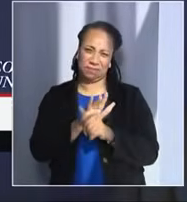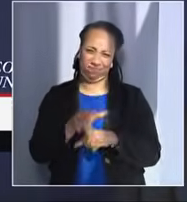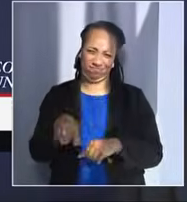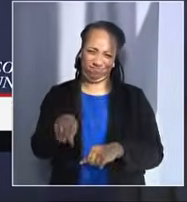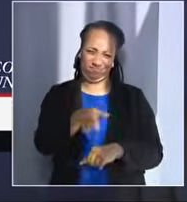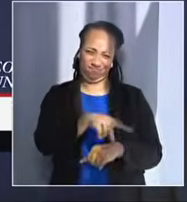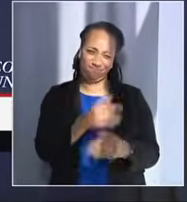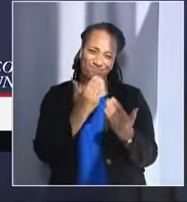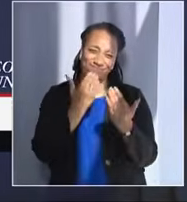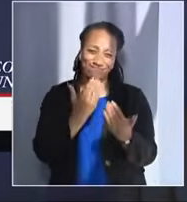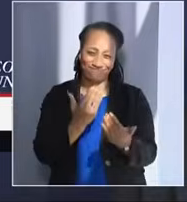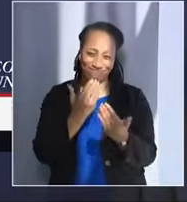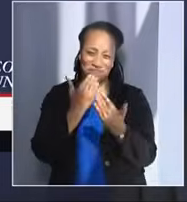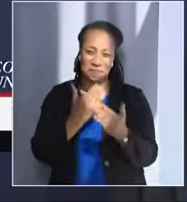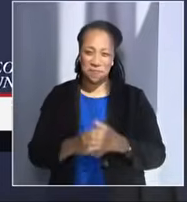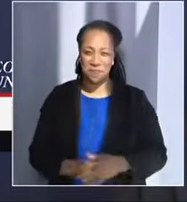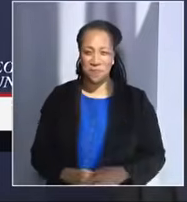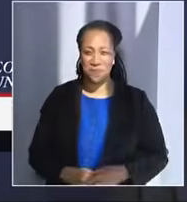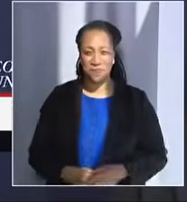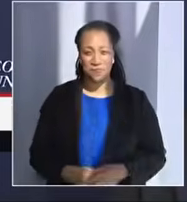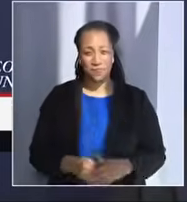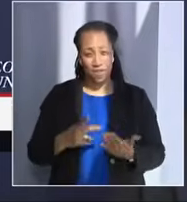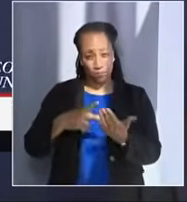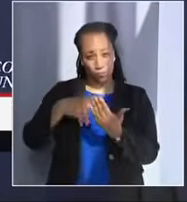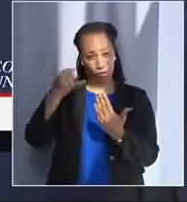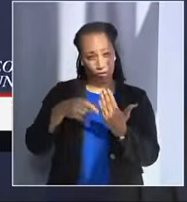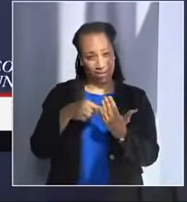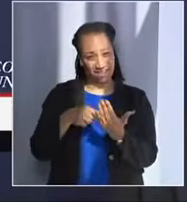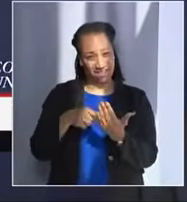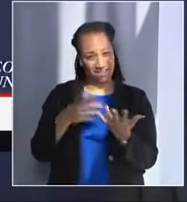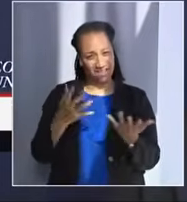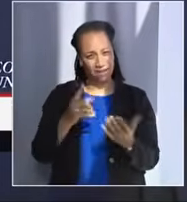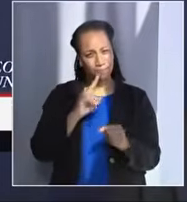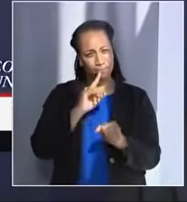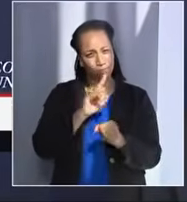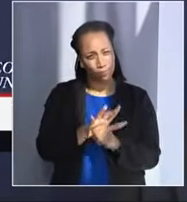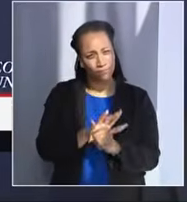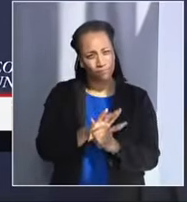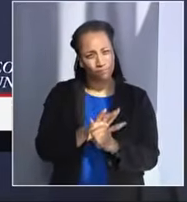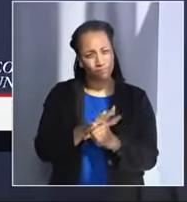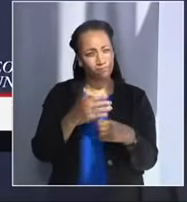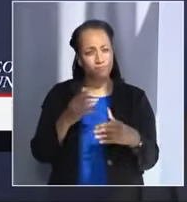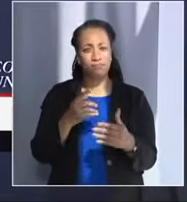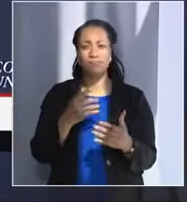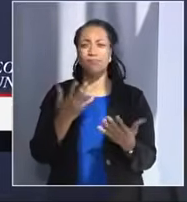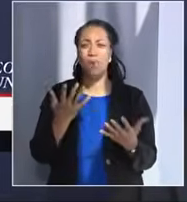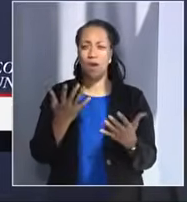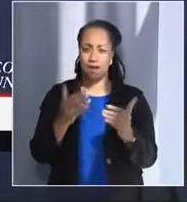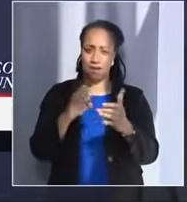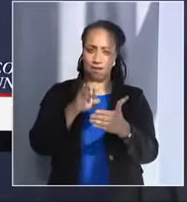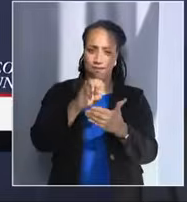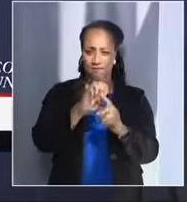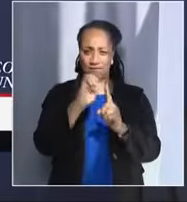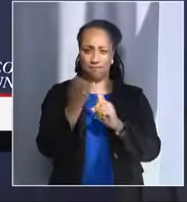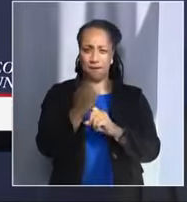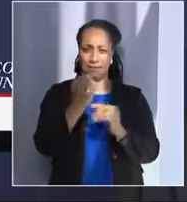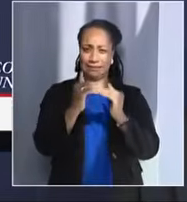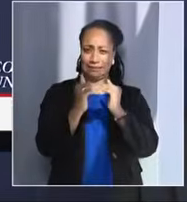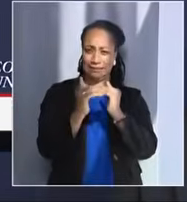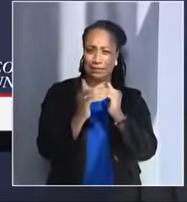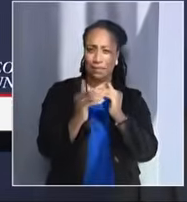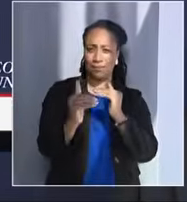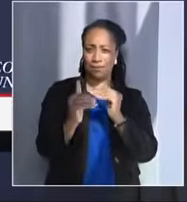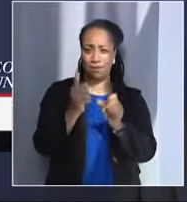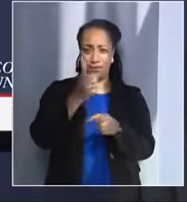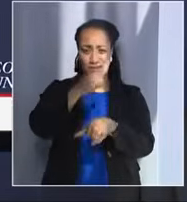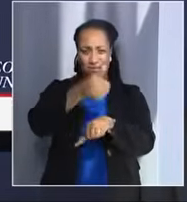Georgetown's commitment to sustainability, especially if you'd seen this building just a couple of years ago. You'd see that by choosing to renovate rather than